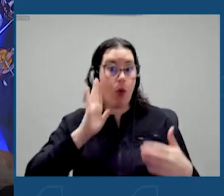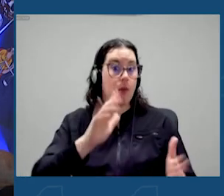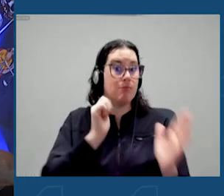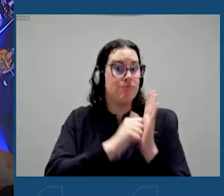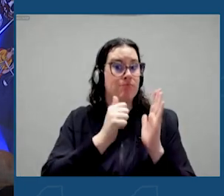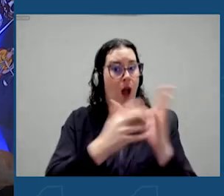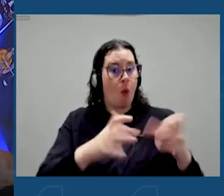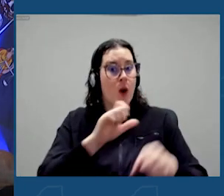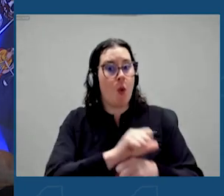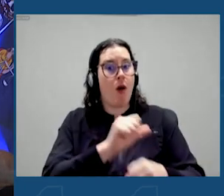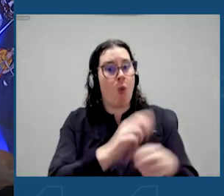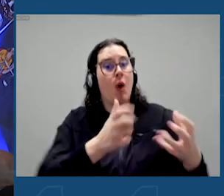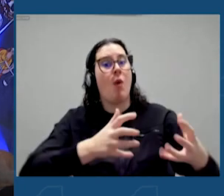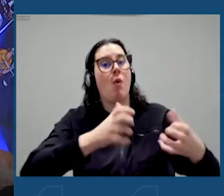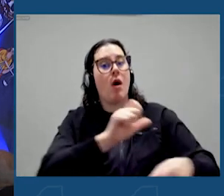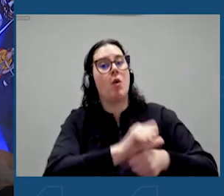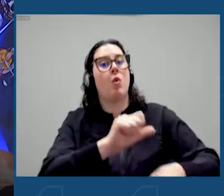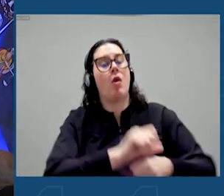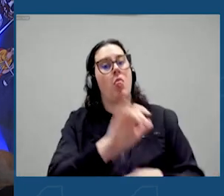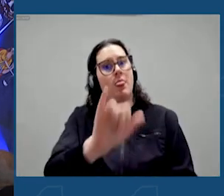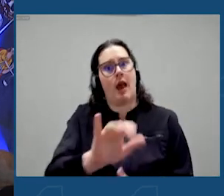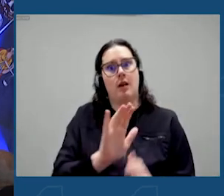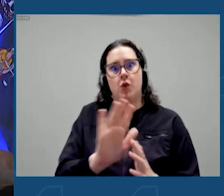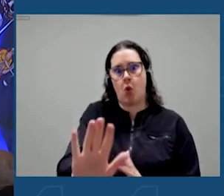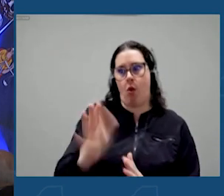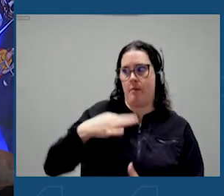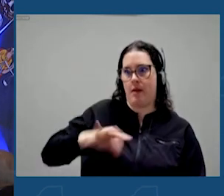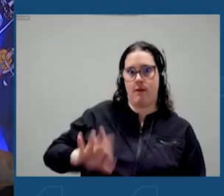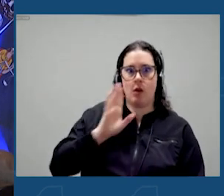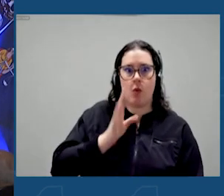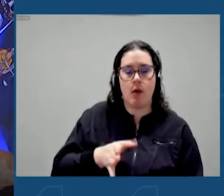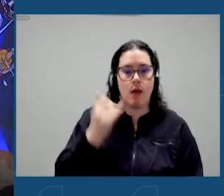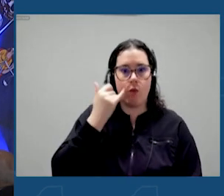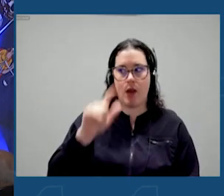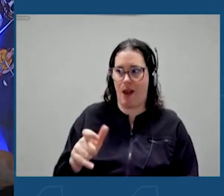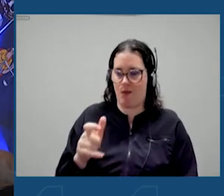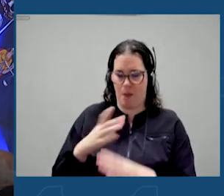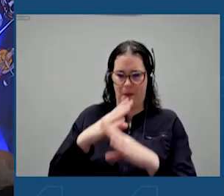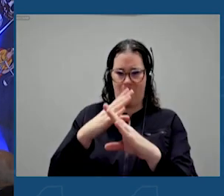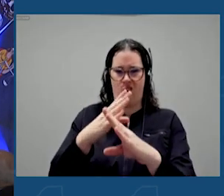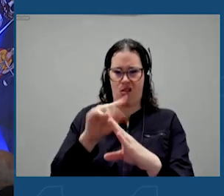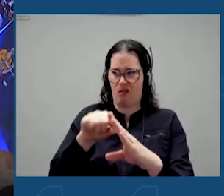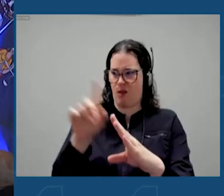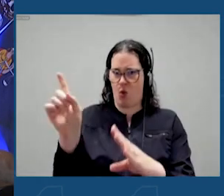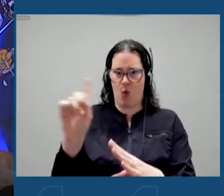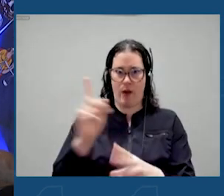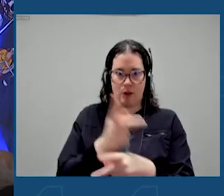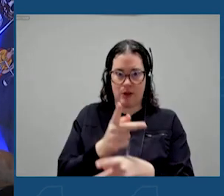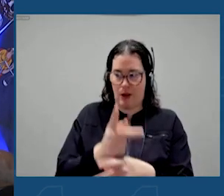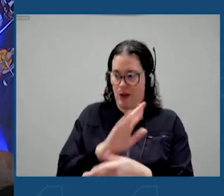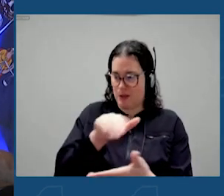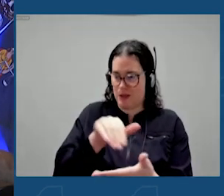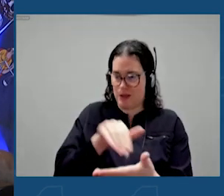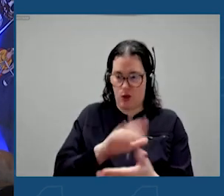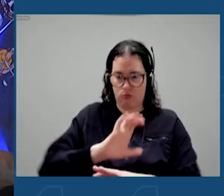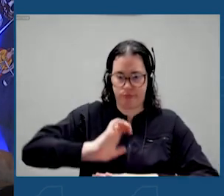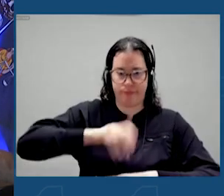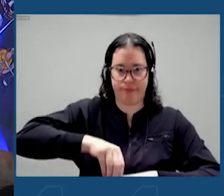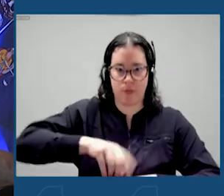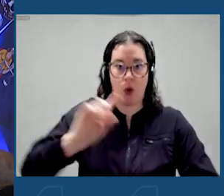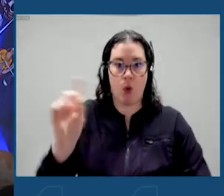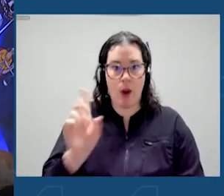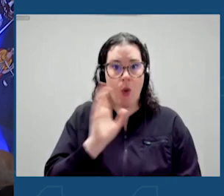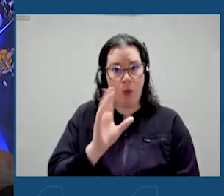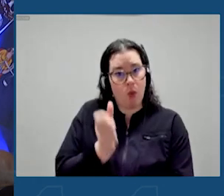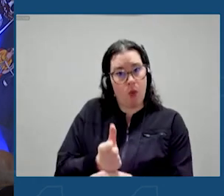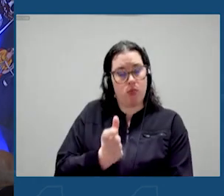So this is to your competitive advantage, and if we have to work out the barriers of where the child care centers can go, we'll work on that.